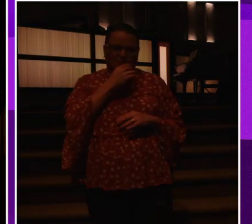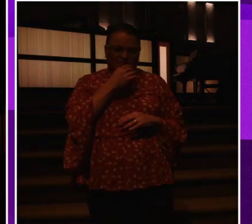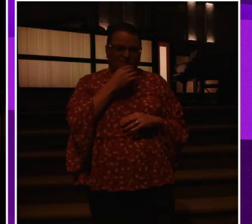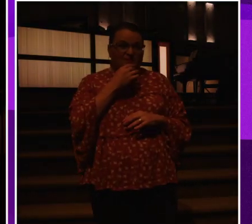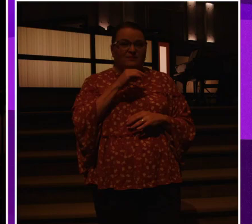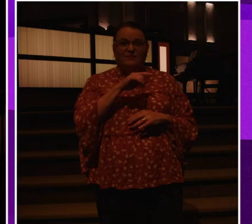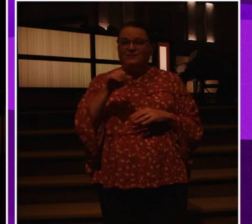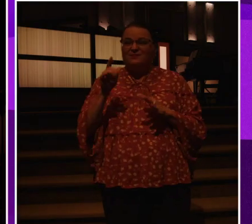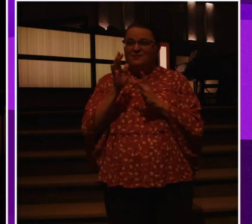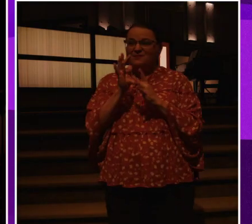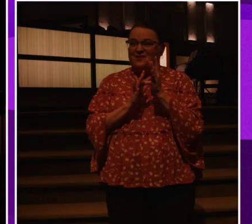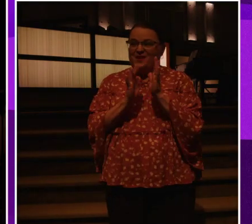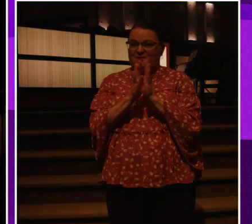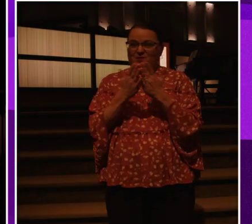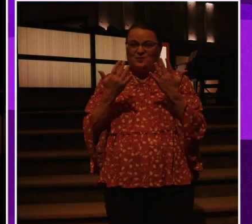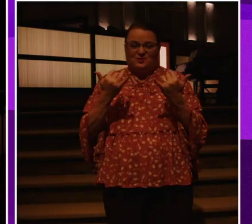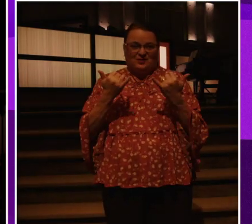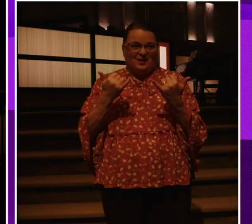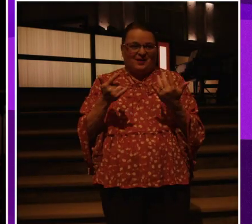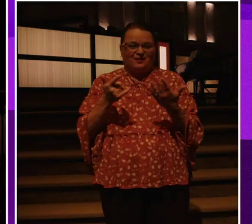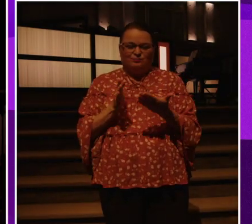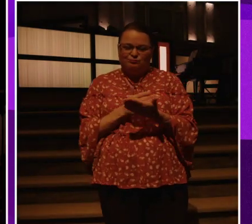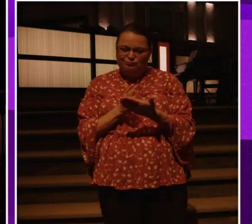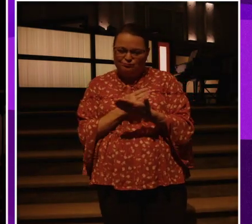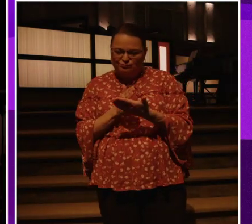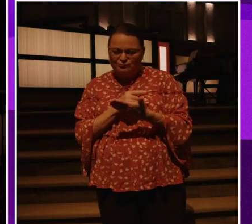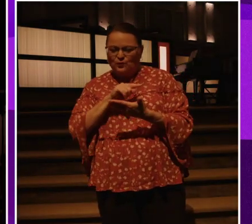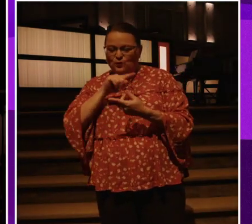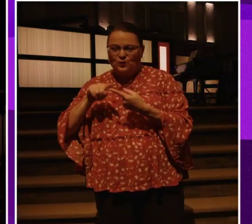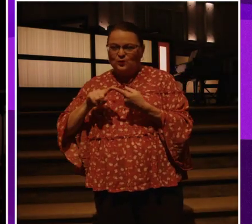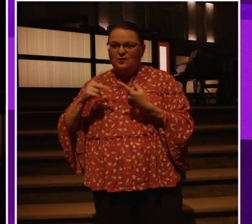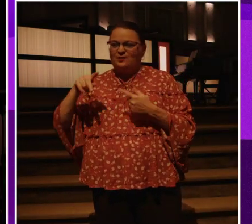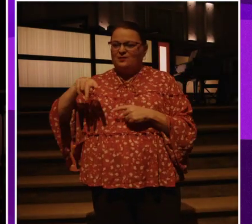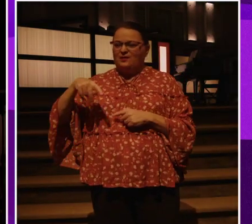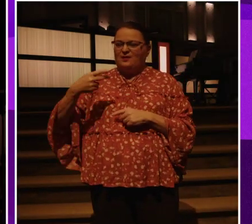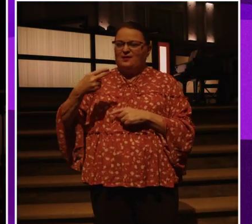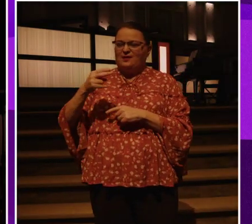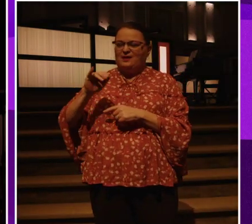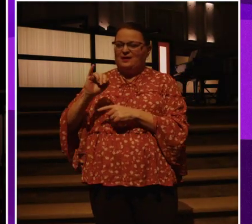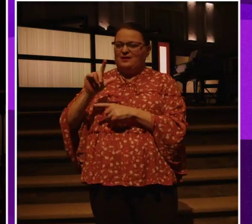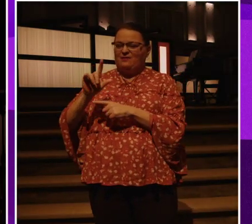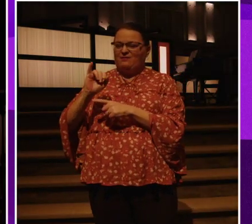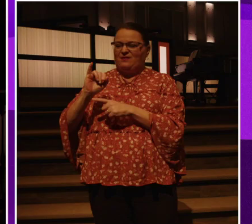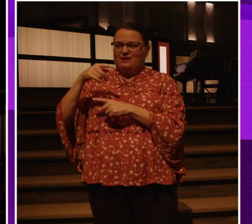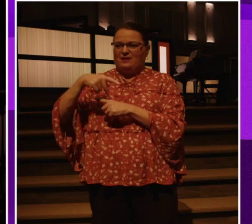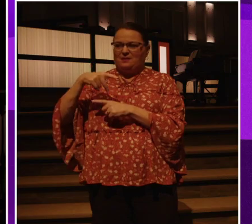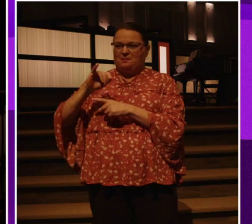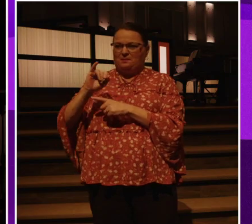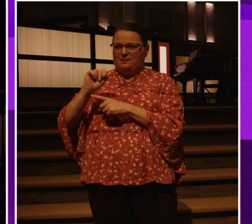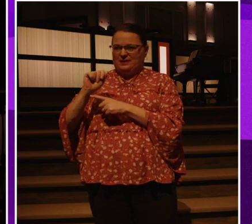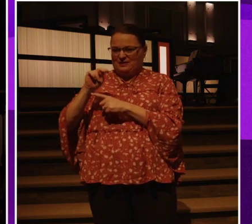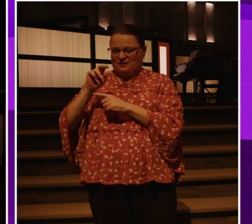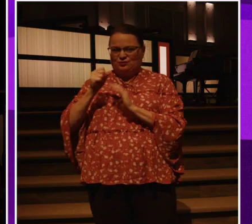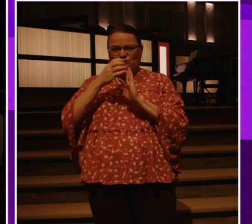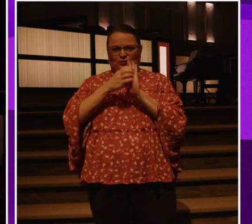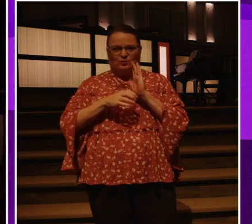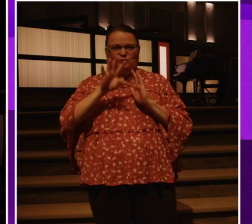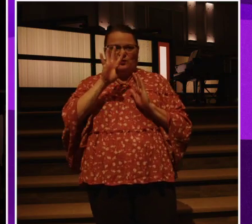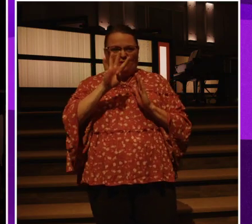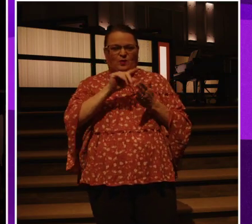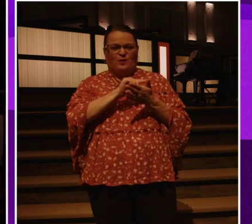Have your Bibles today, I invite you to turn to Philippians chapter 4, and we'll read verses 4 through